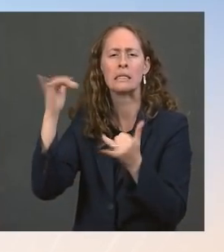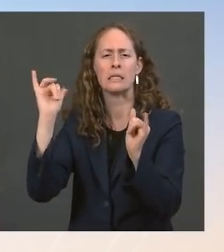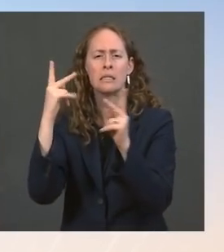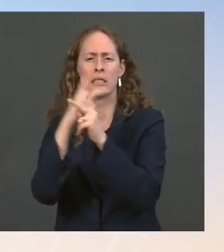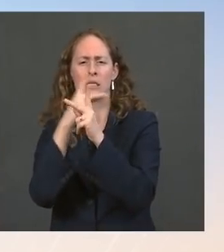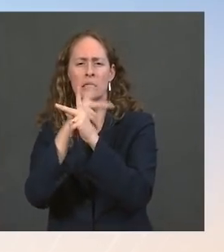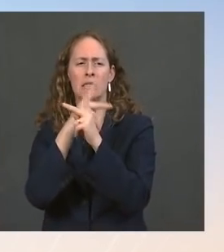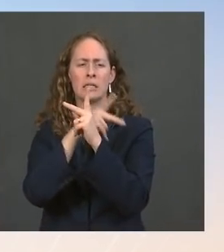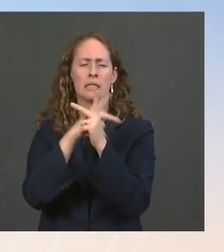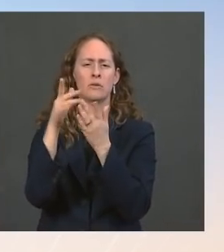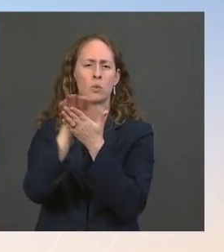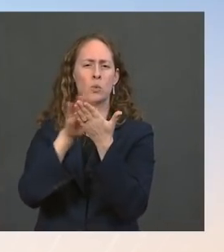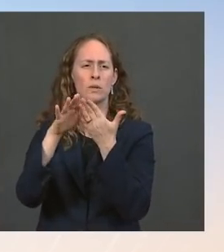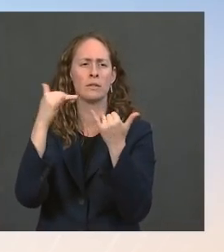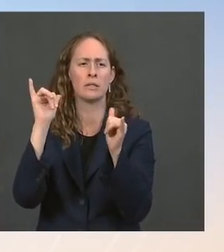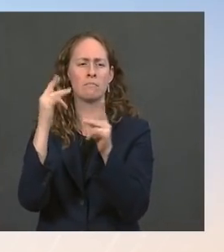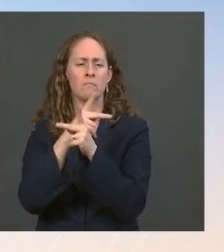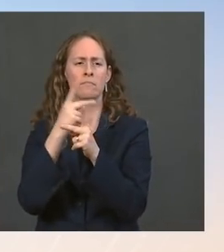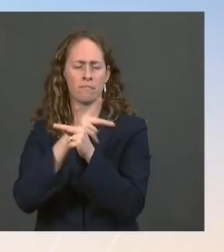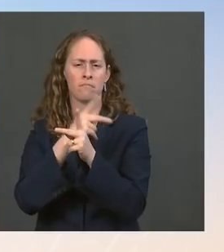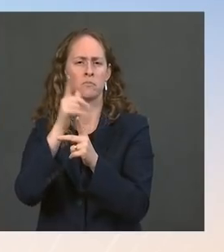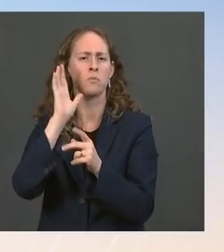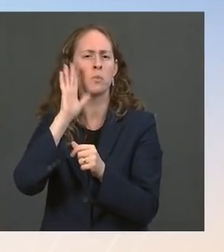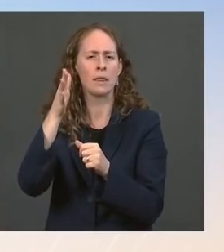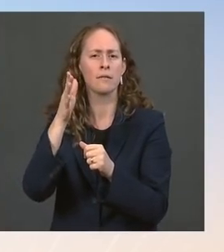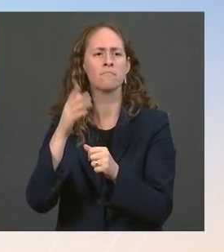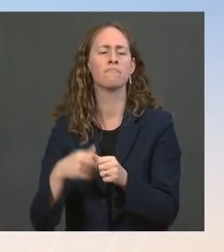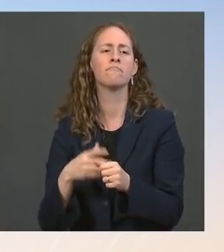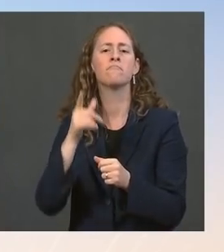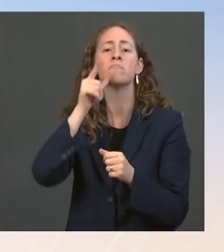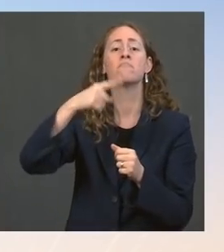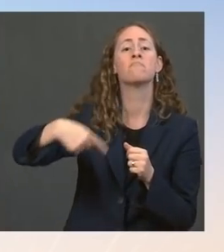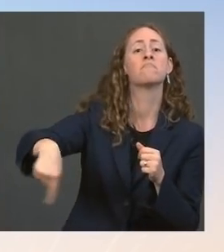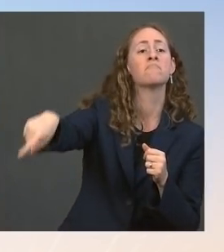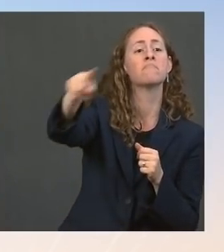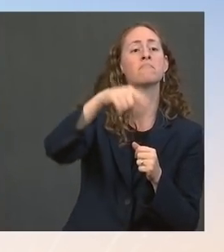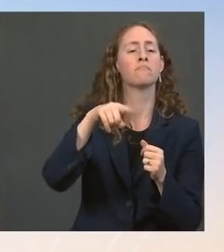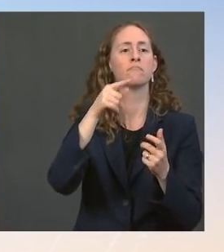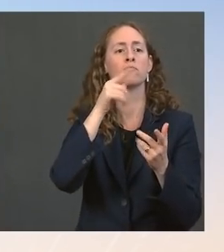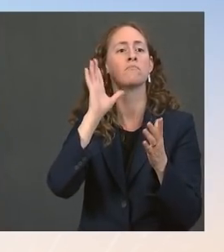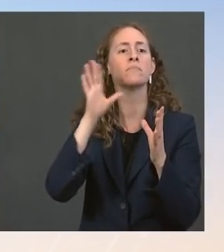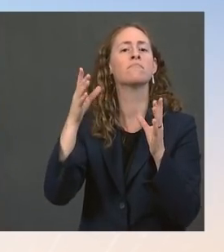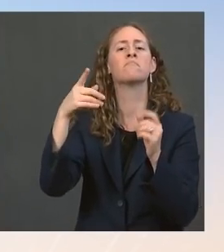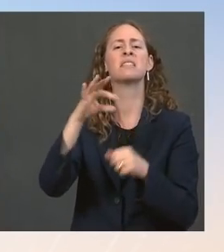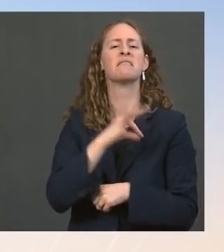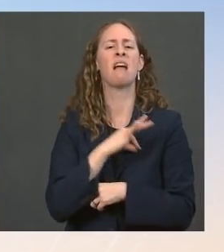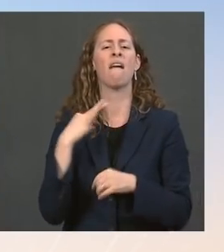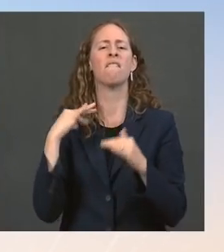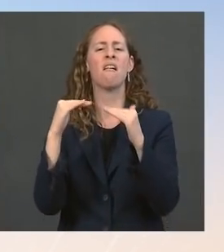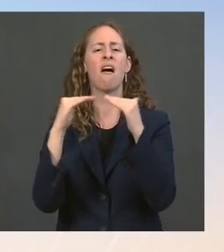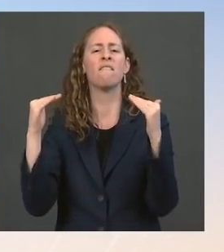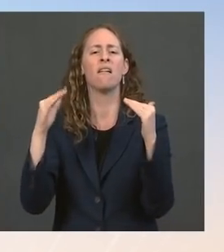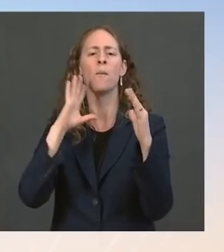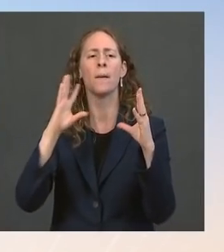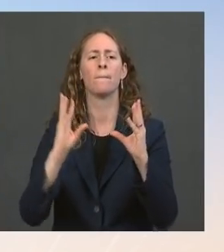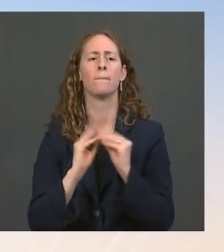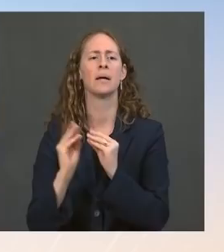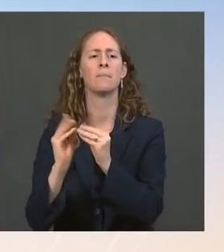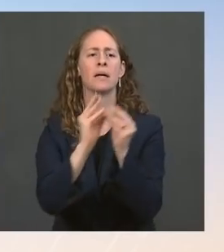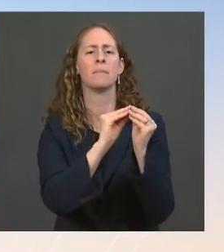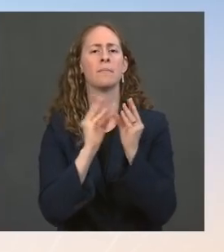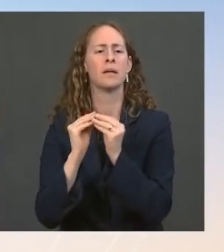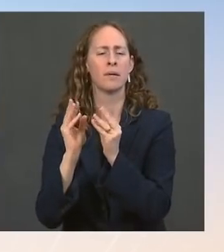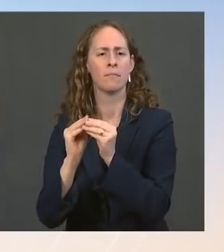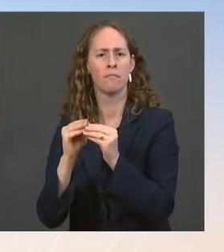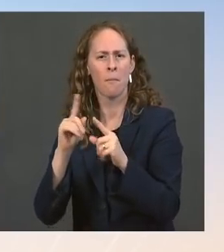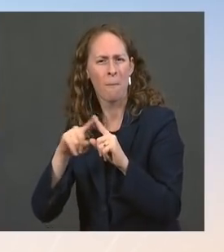think there'll be members who we're working to see if there can be meetings at the staff level at this point as a follow-up to yesterday. At the staff level, but the president will not be